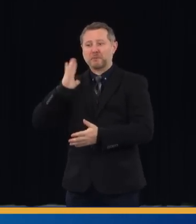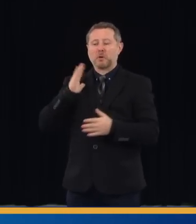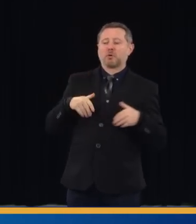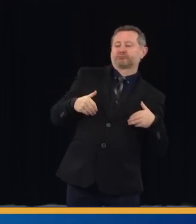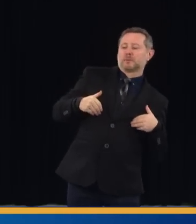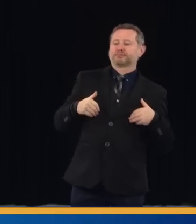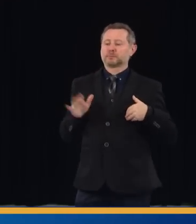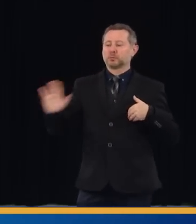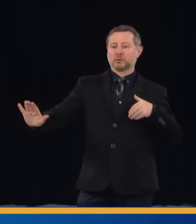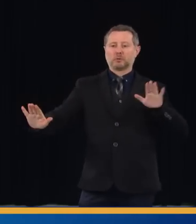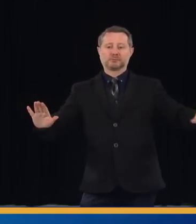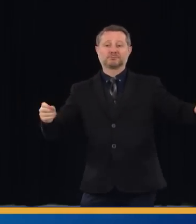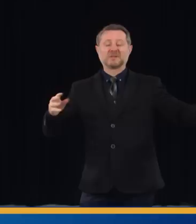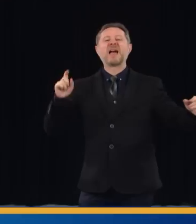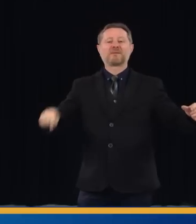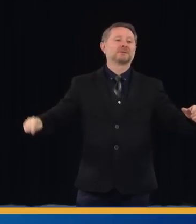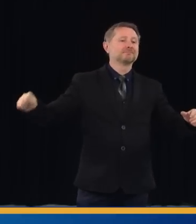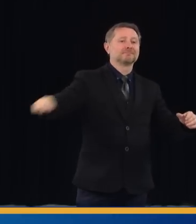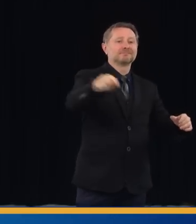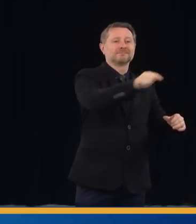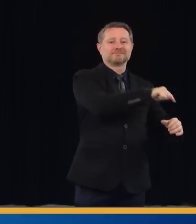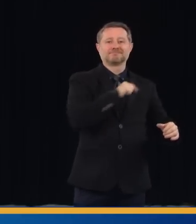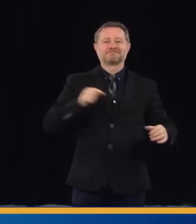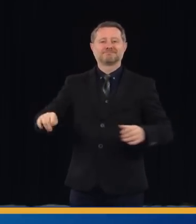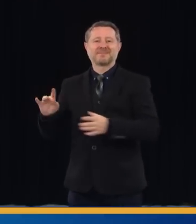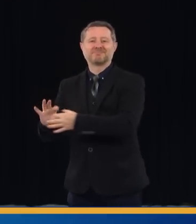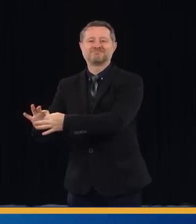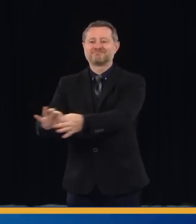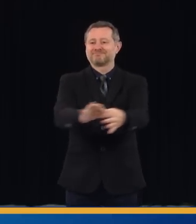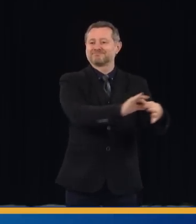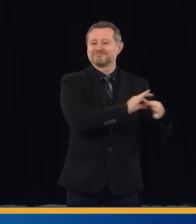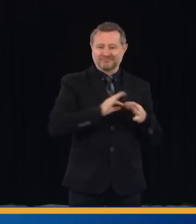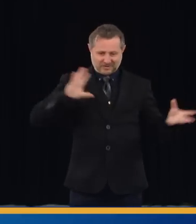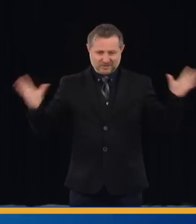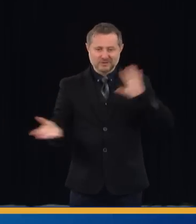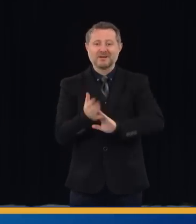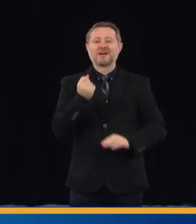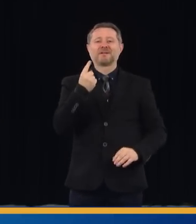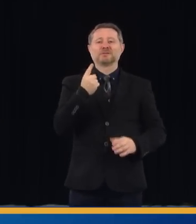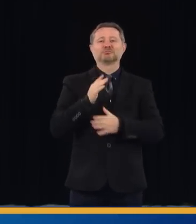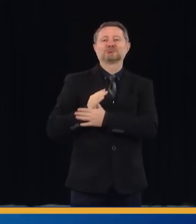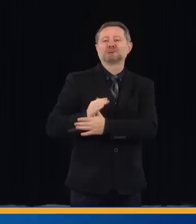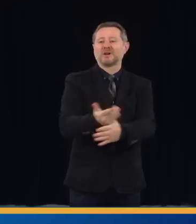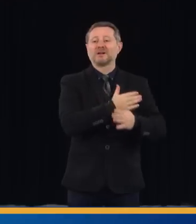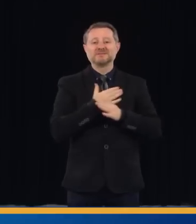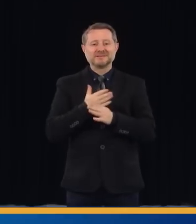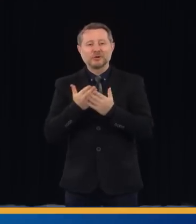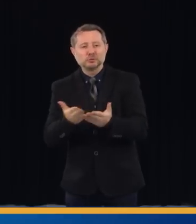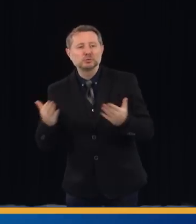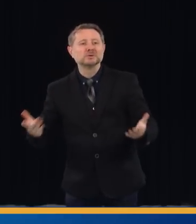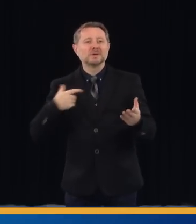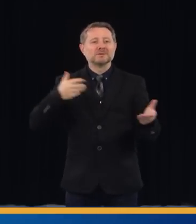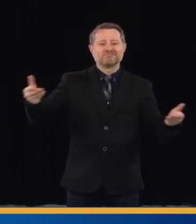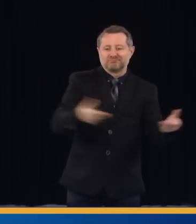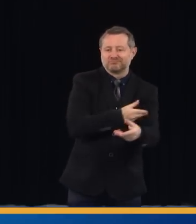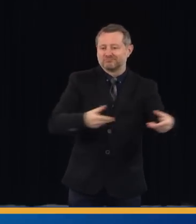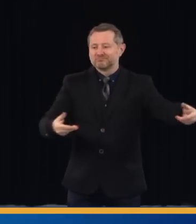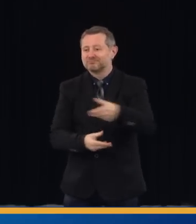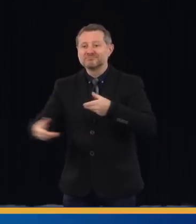one, to cooperate, to share supplies, share staff, support one another, shift patients